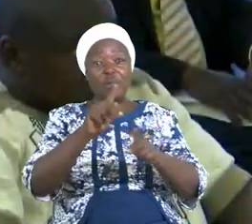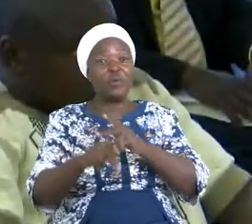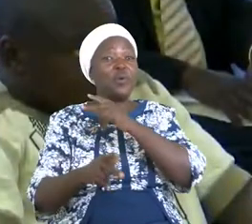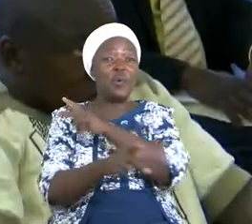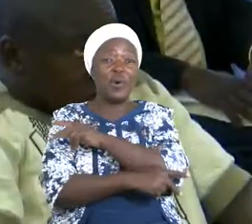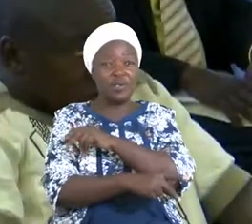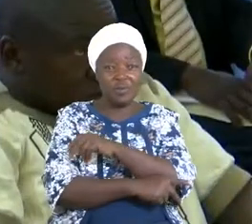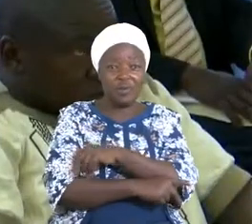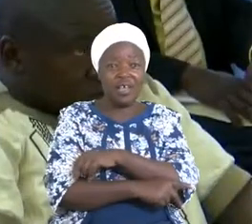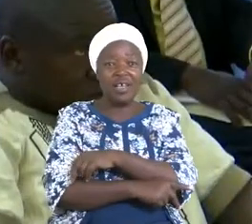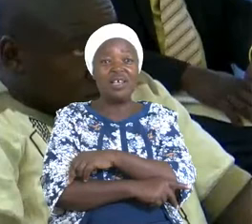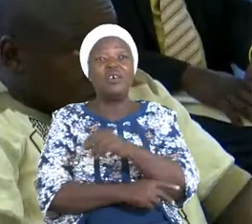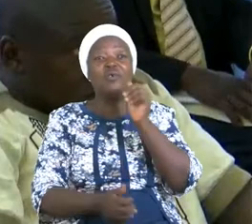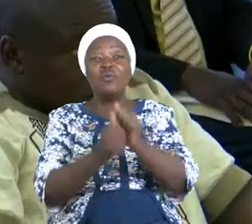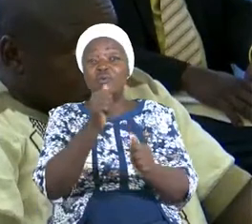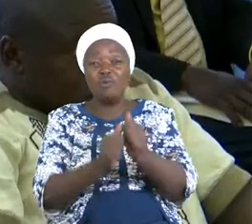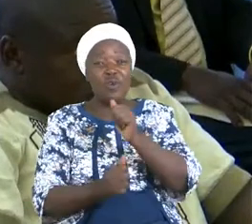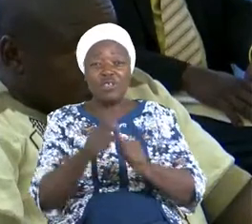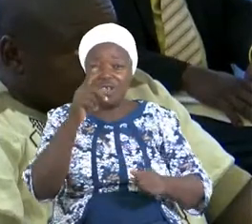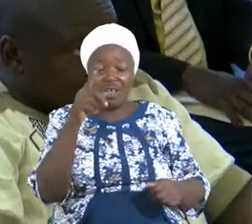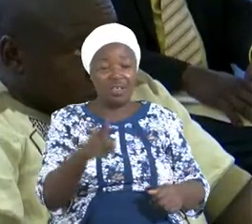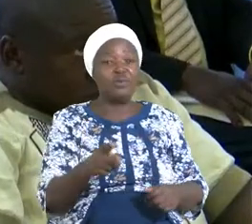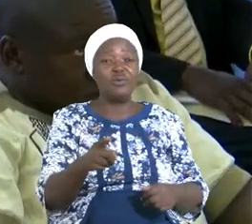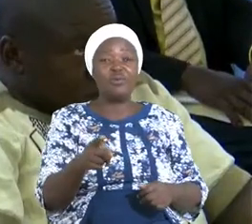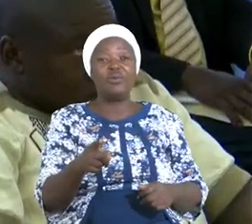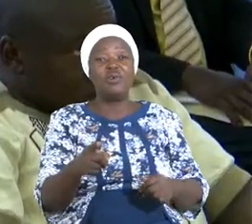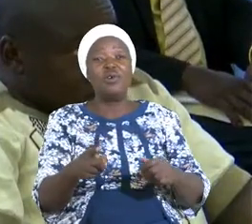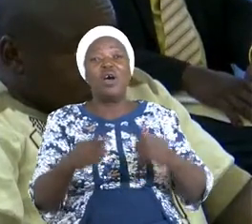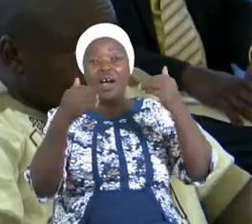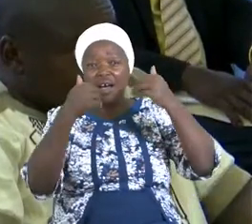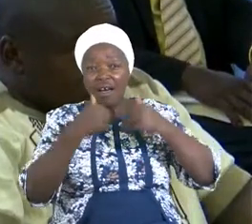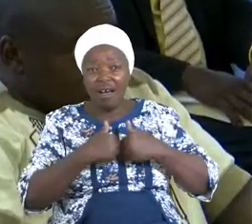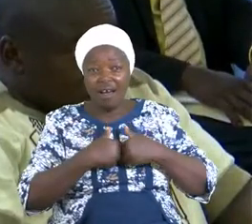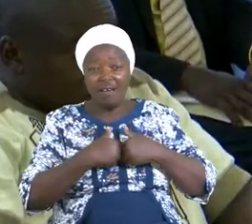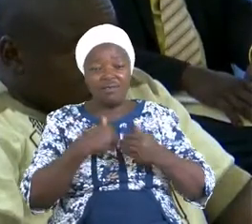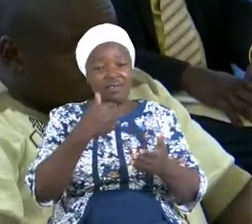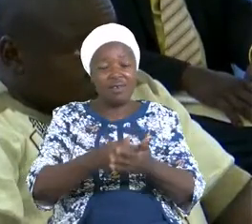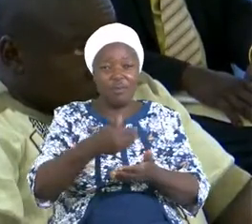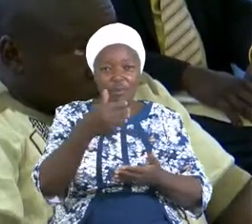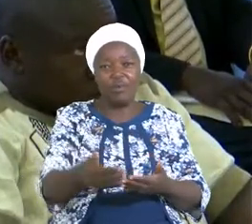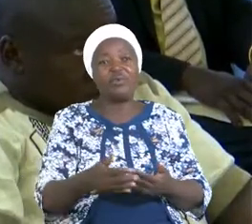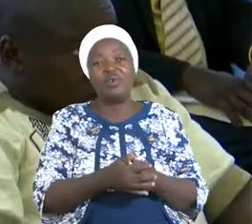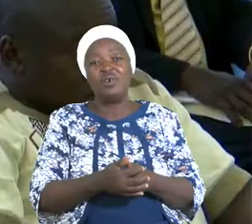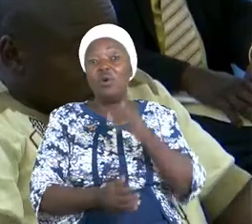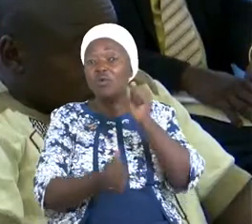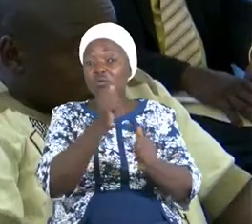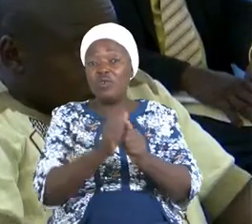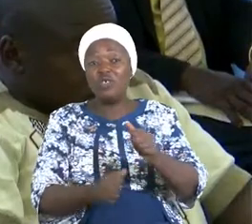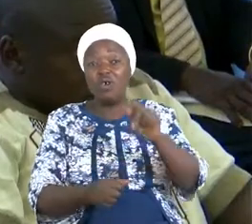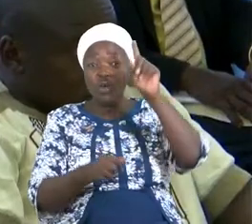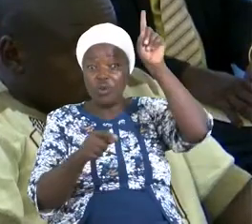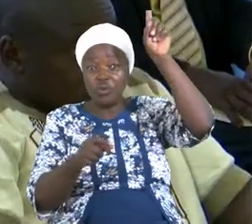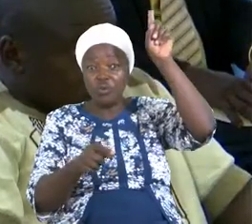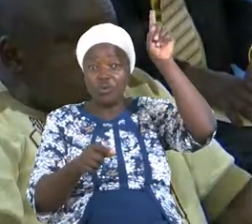over which thou hast purchased. Which thou